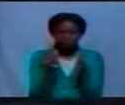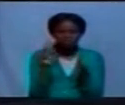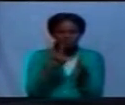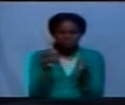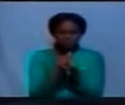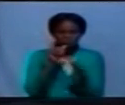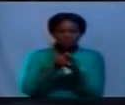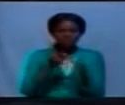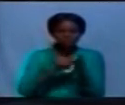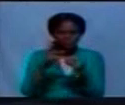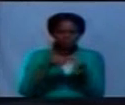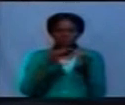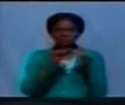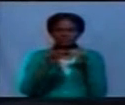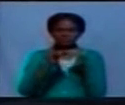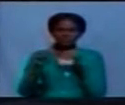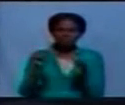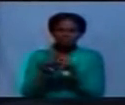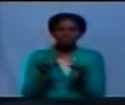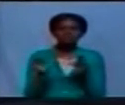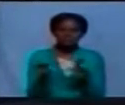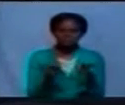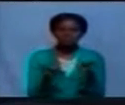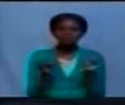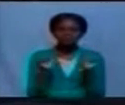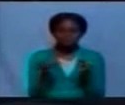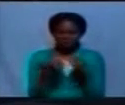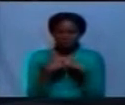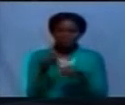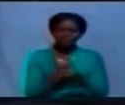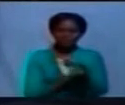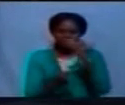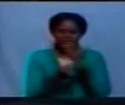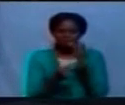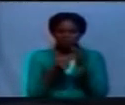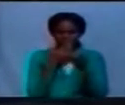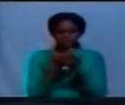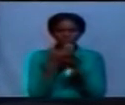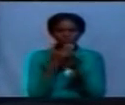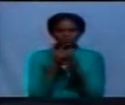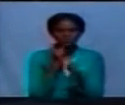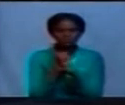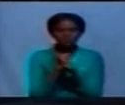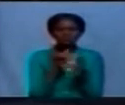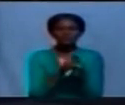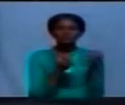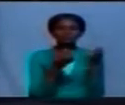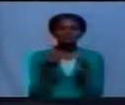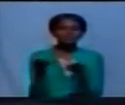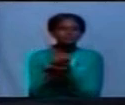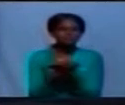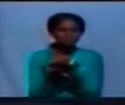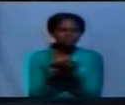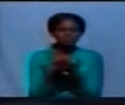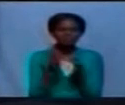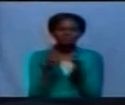program levels and consistently doing so, we could have long-term positive effects on a lot of economic fundamentals in the